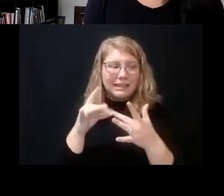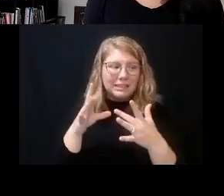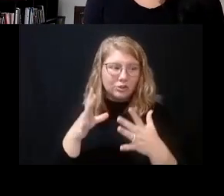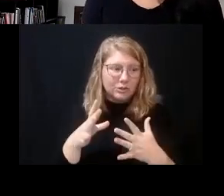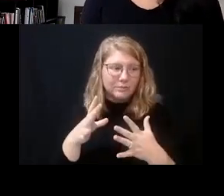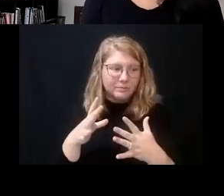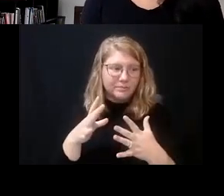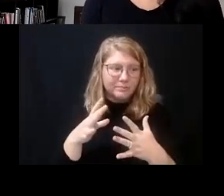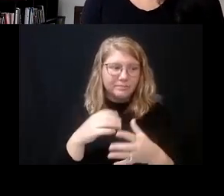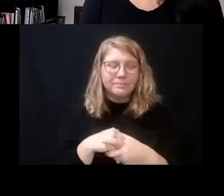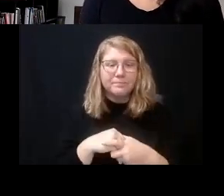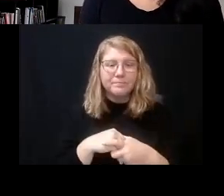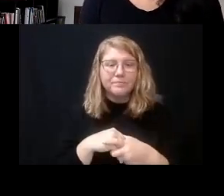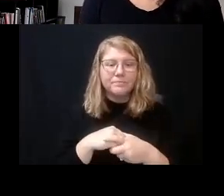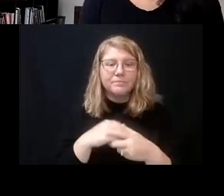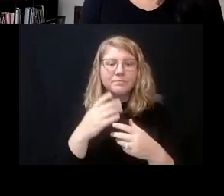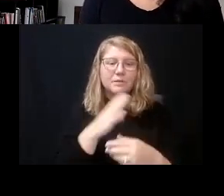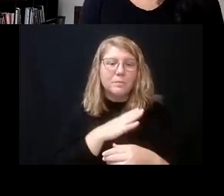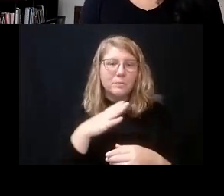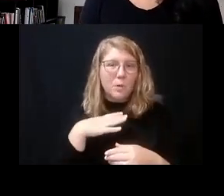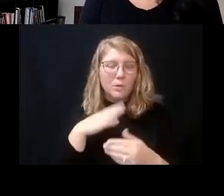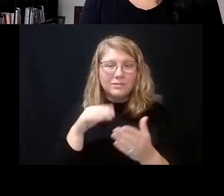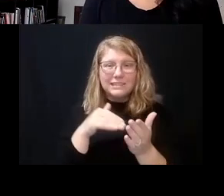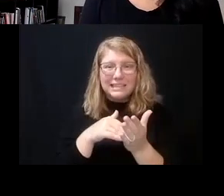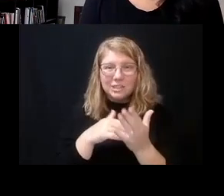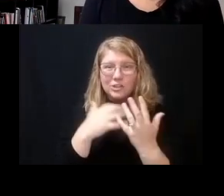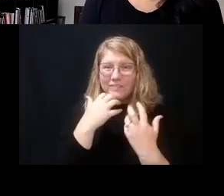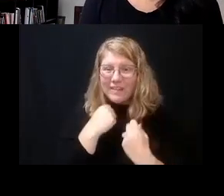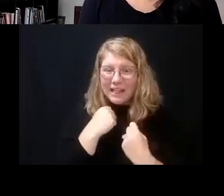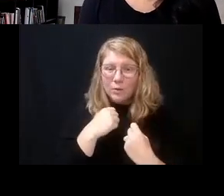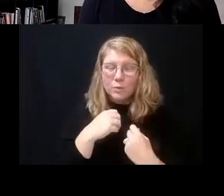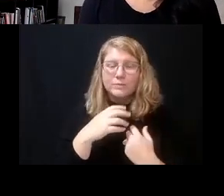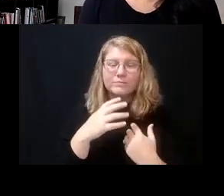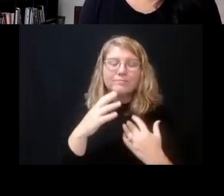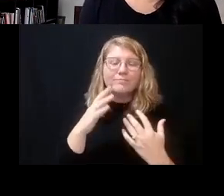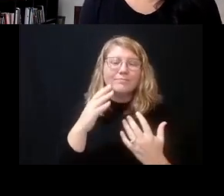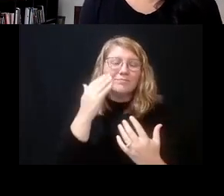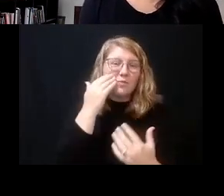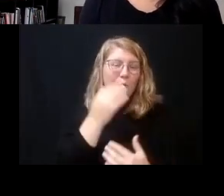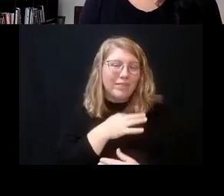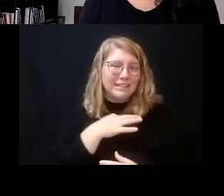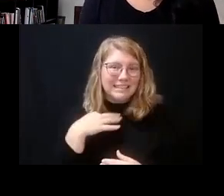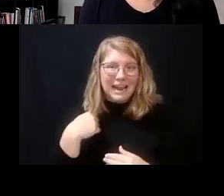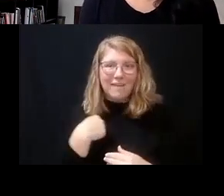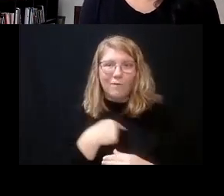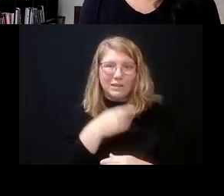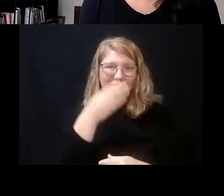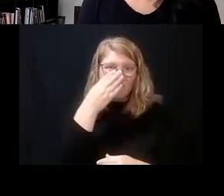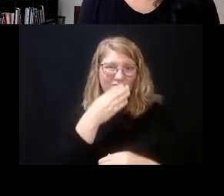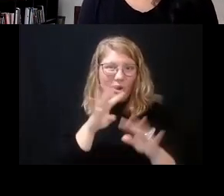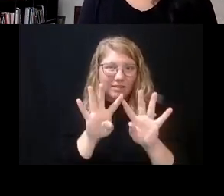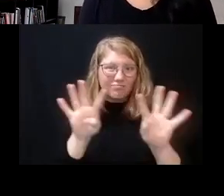value-centered. I think that has made a really big difference in our journey. Of course, the staff were primarily frontline workers. We're all